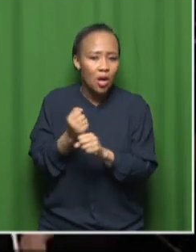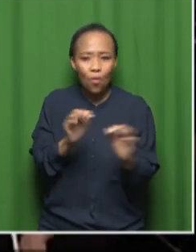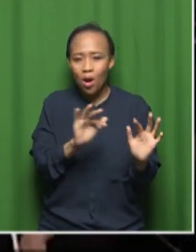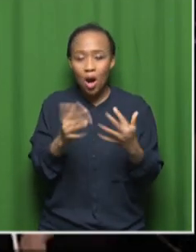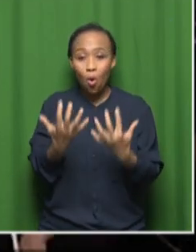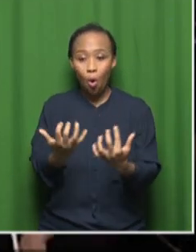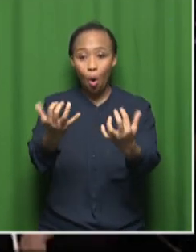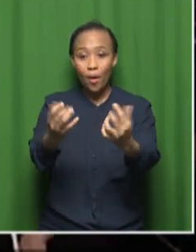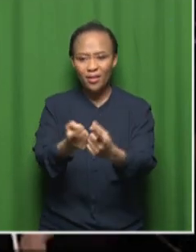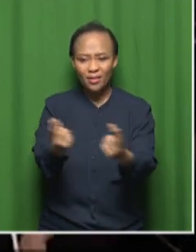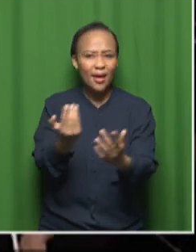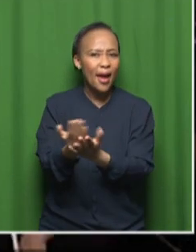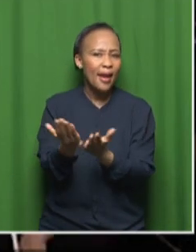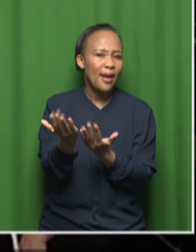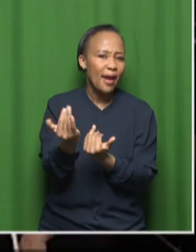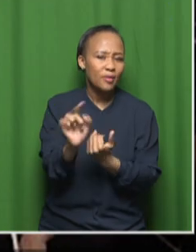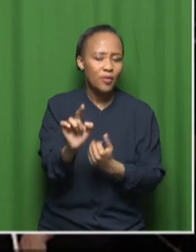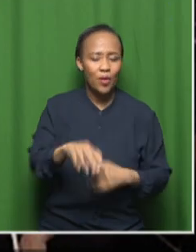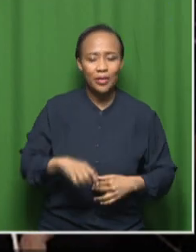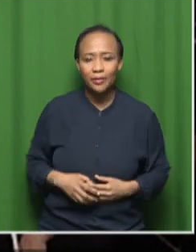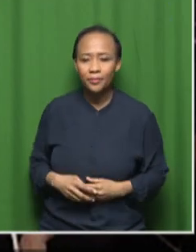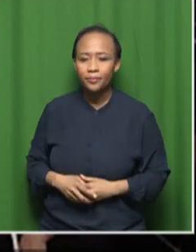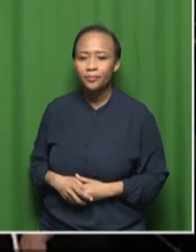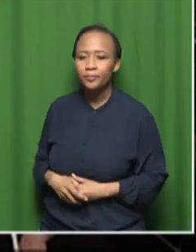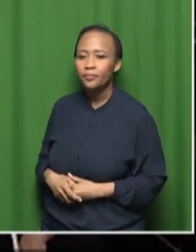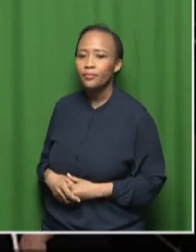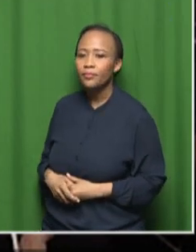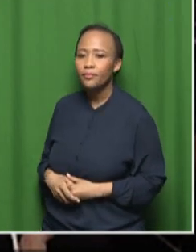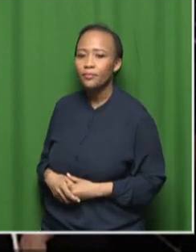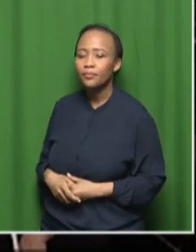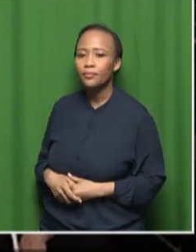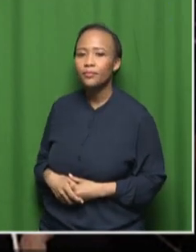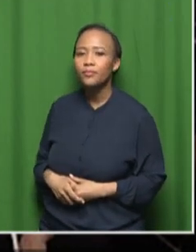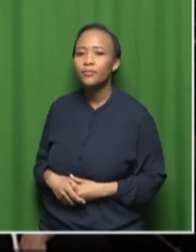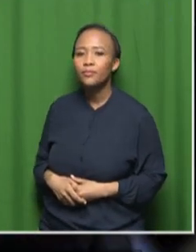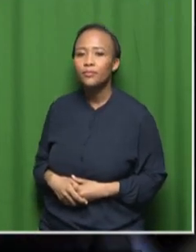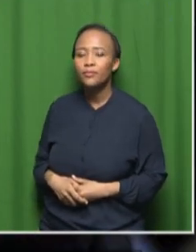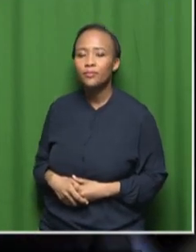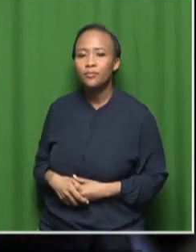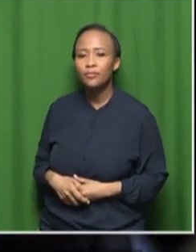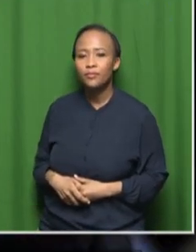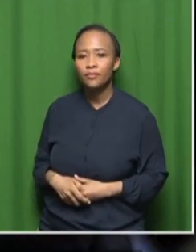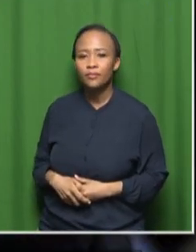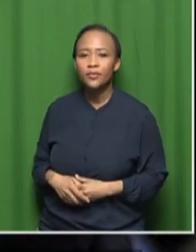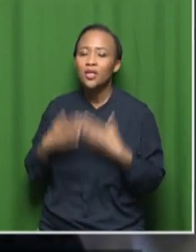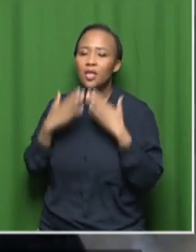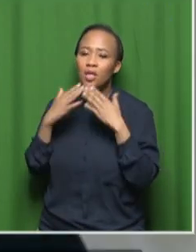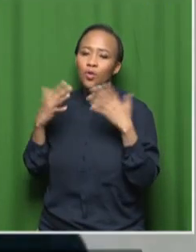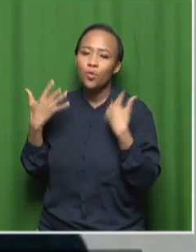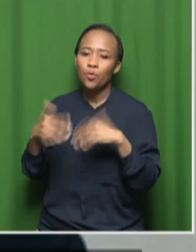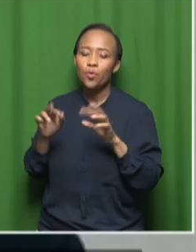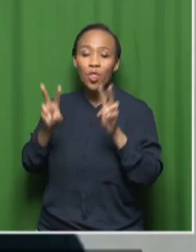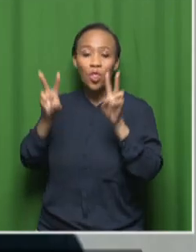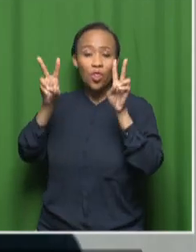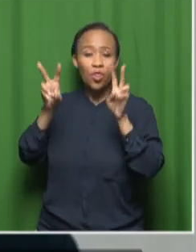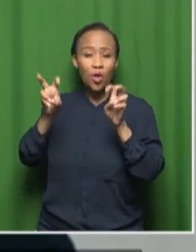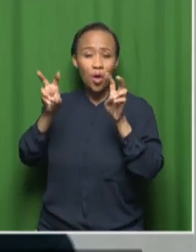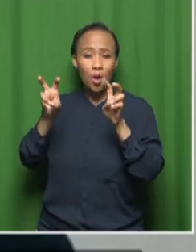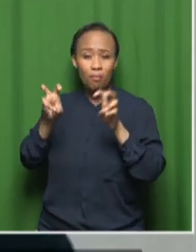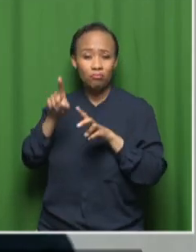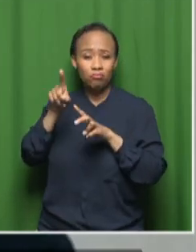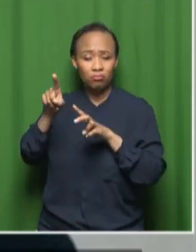audiences expect then? All right, thank you very much. The theme itself speaks volumes